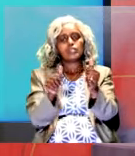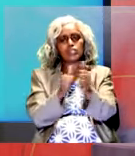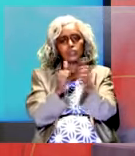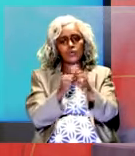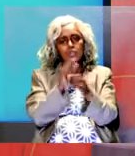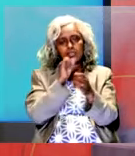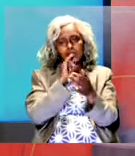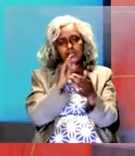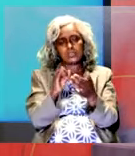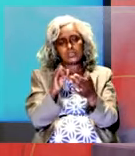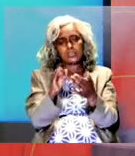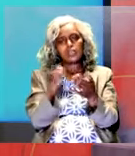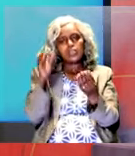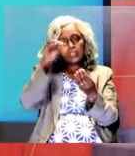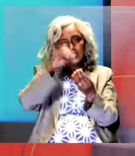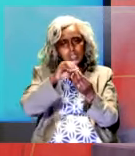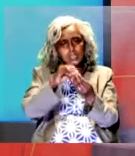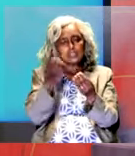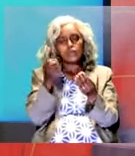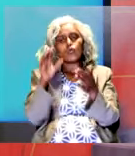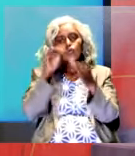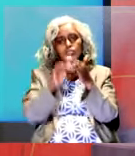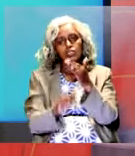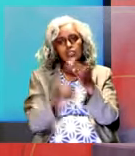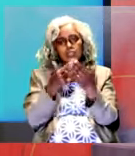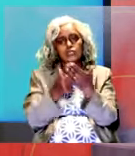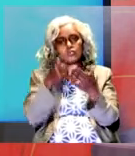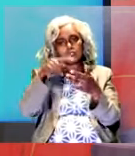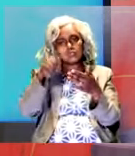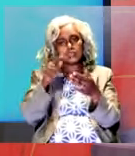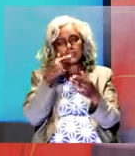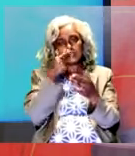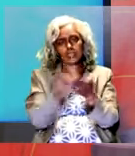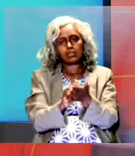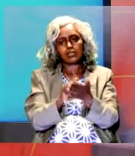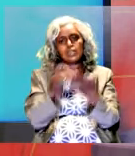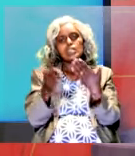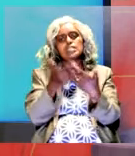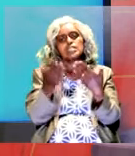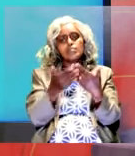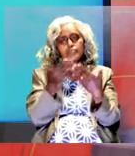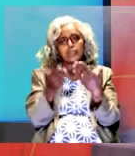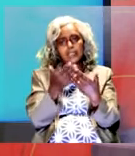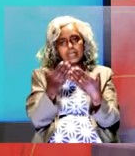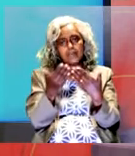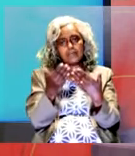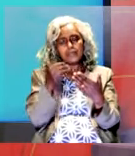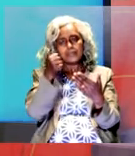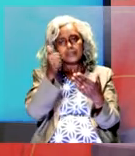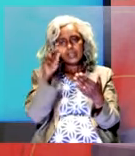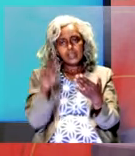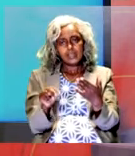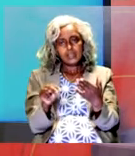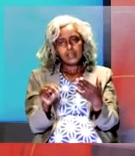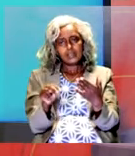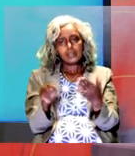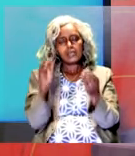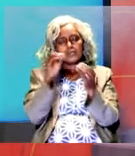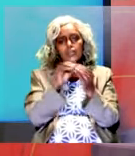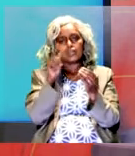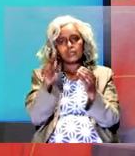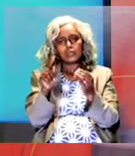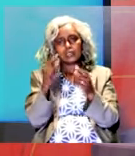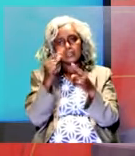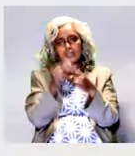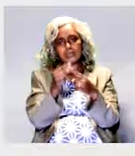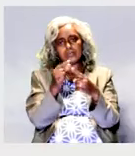is increasing or decreasing. To check that, simply the an plus